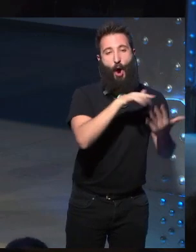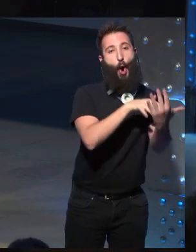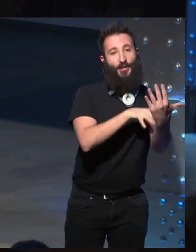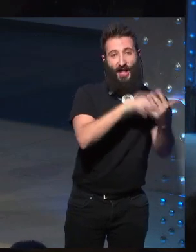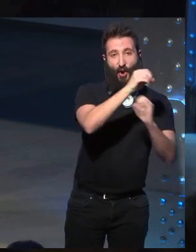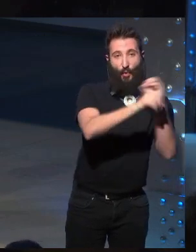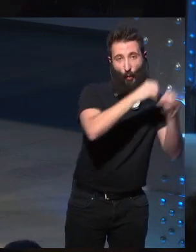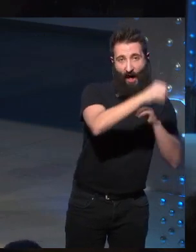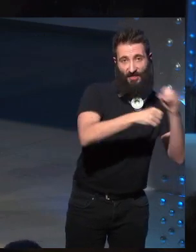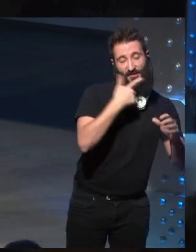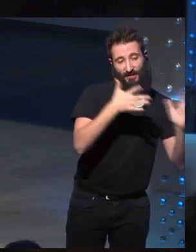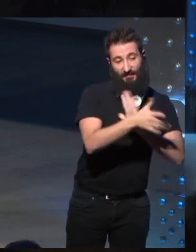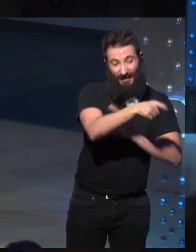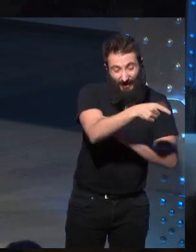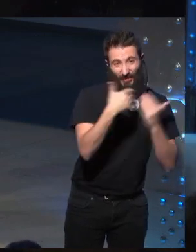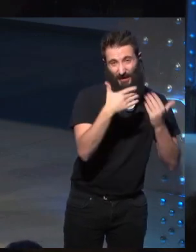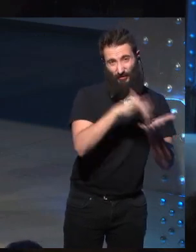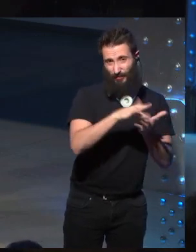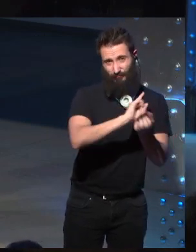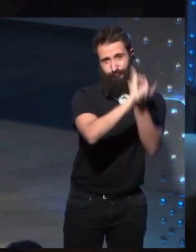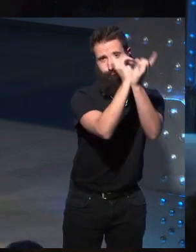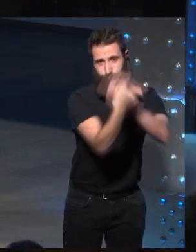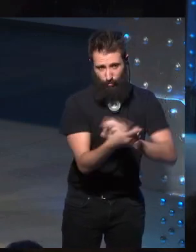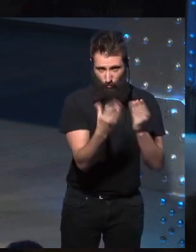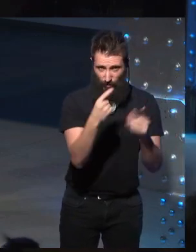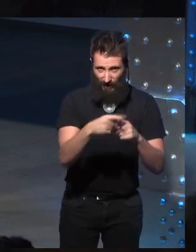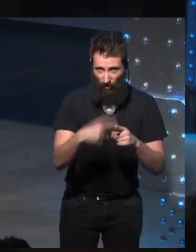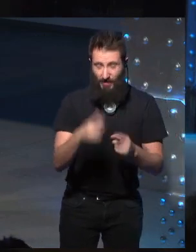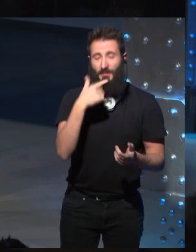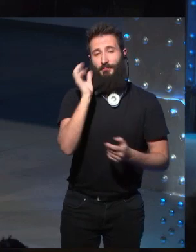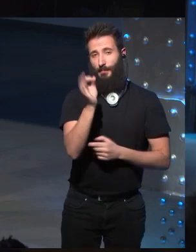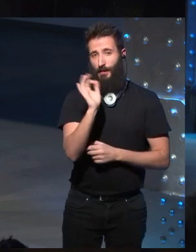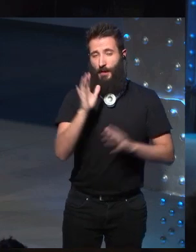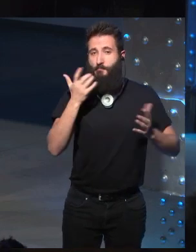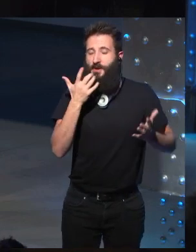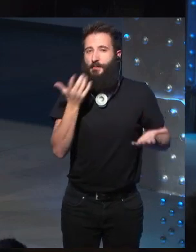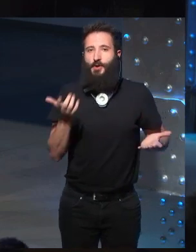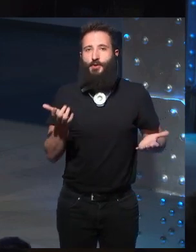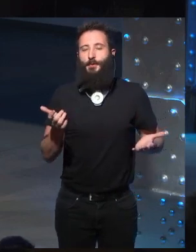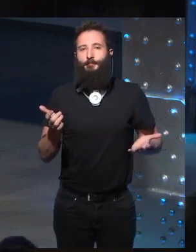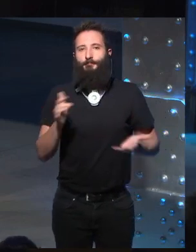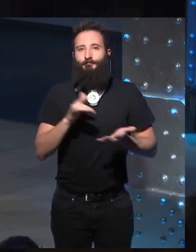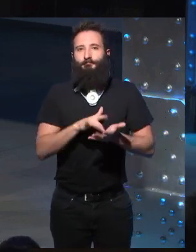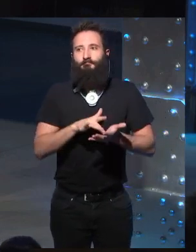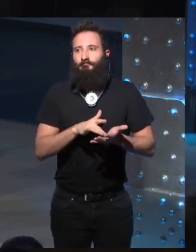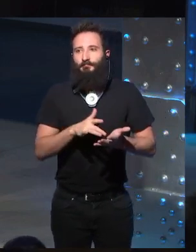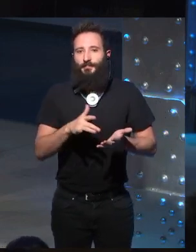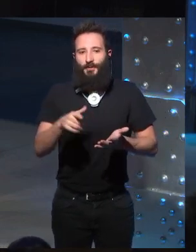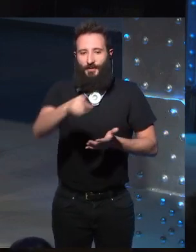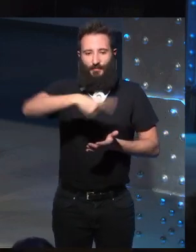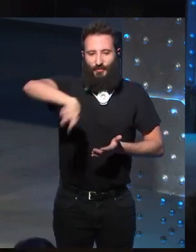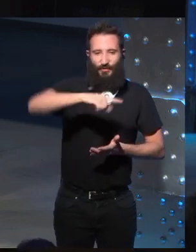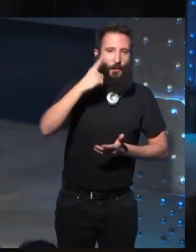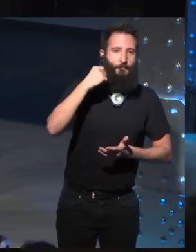going to change a lot of things because, for instance, none of your bank accounts will be safe anymore,